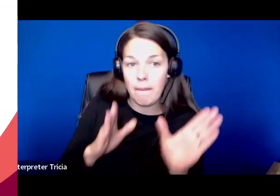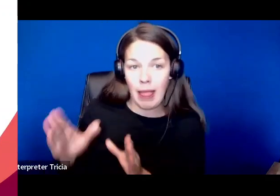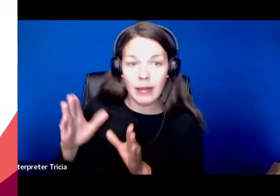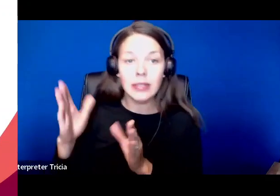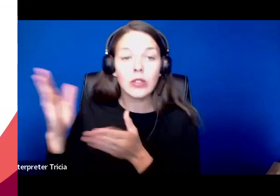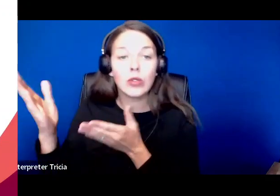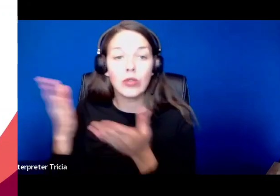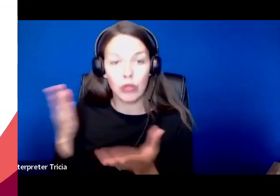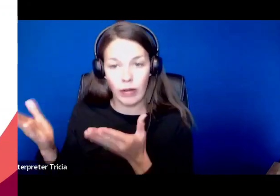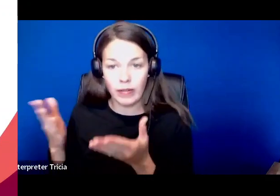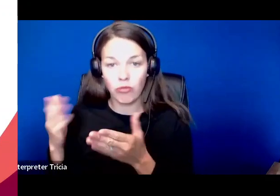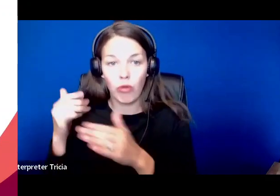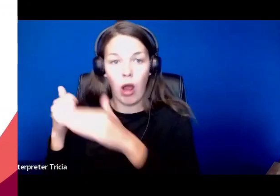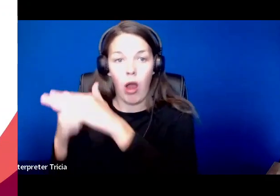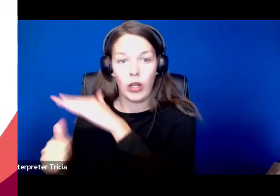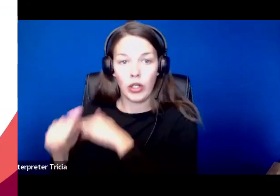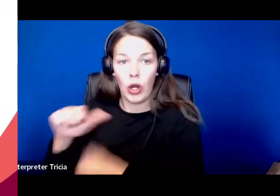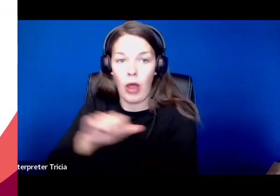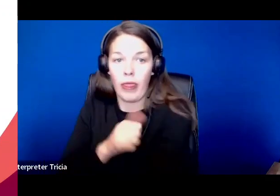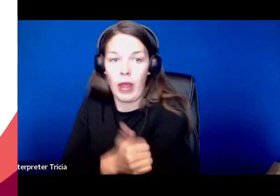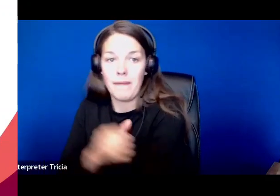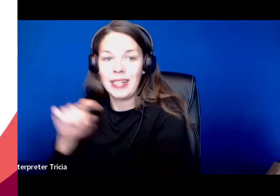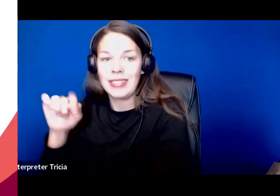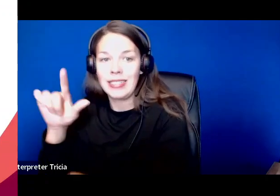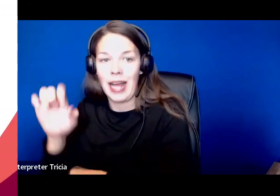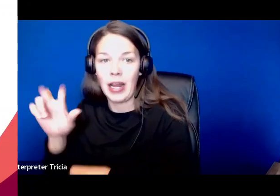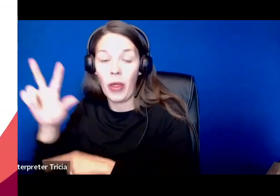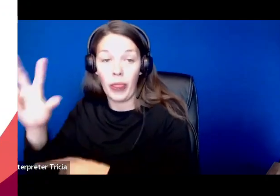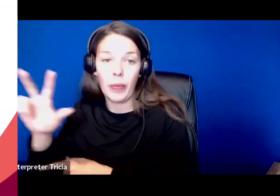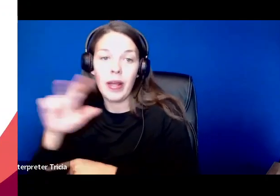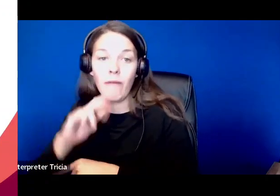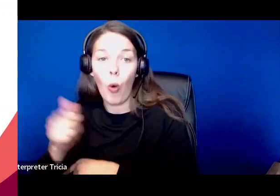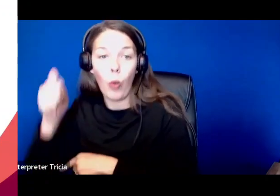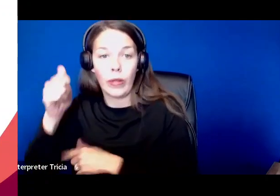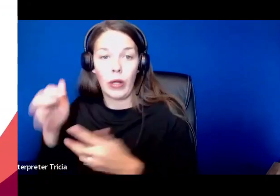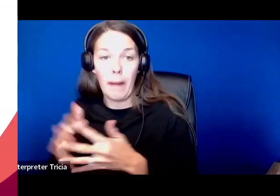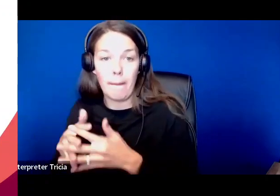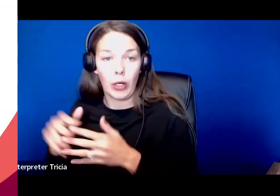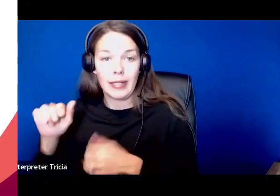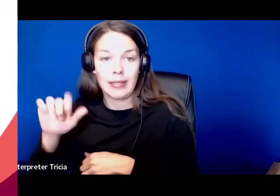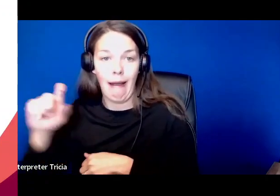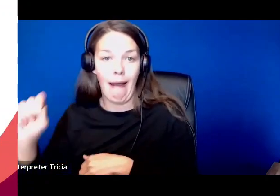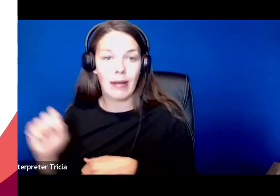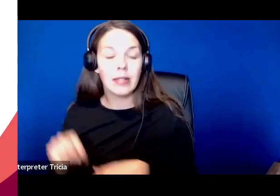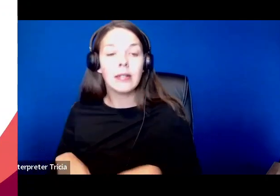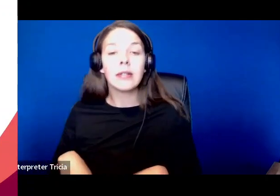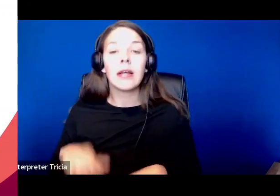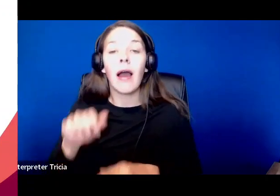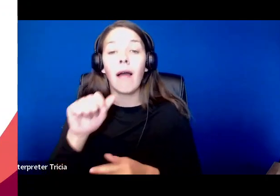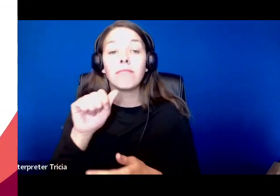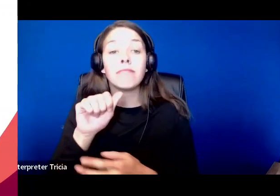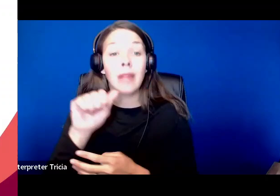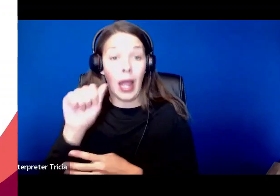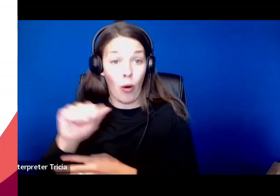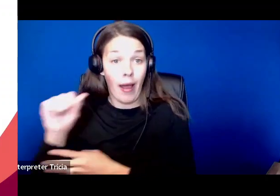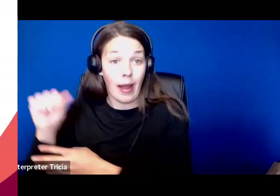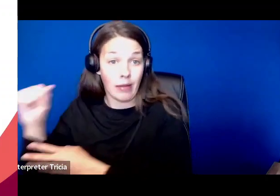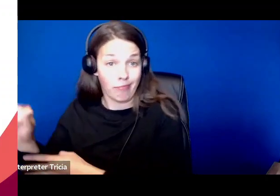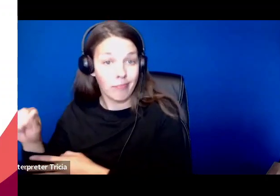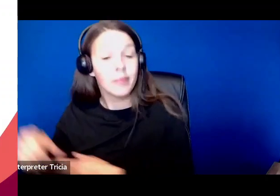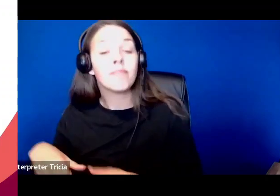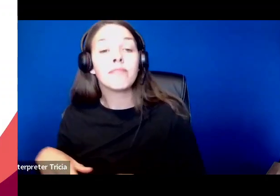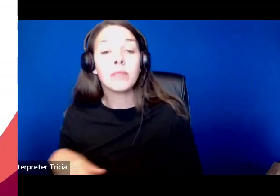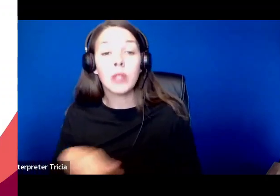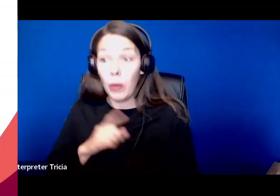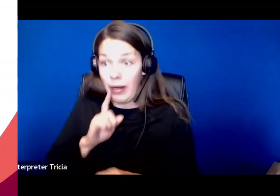Service under the authority of the Title III of the Older Americans Act. The Arrowhead Area Agency on Aging is committed to